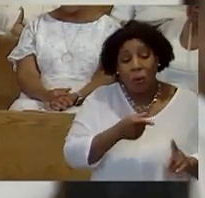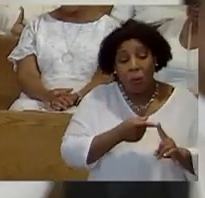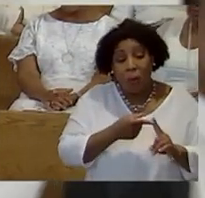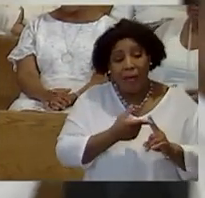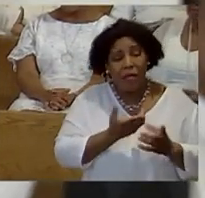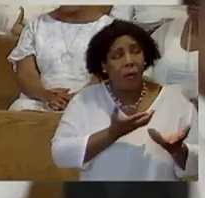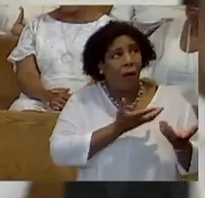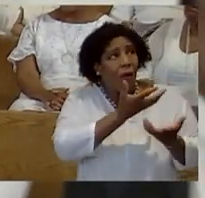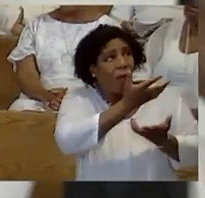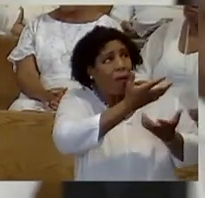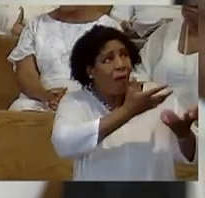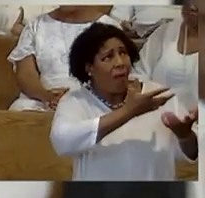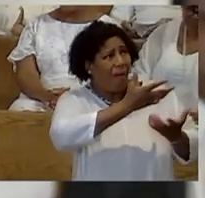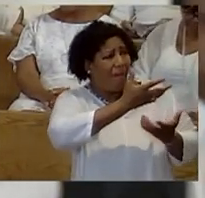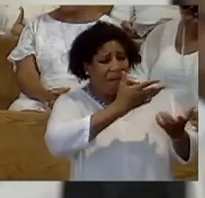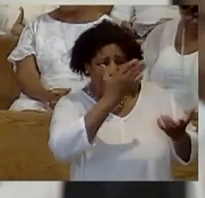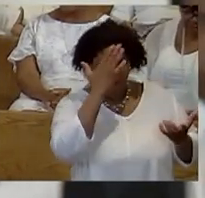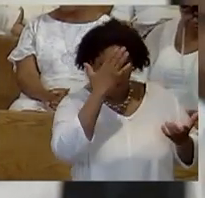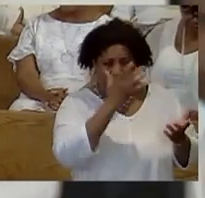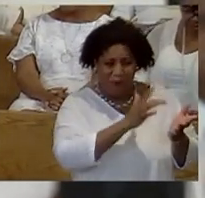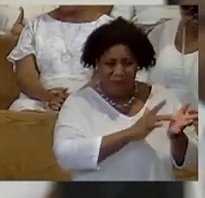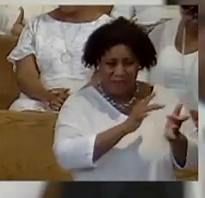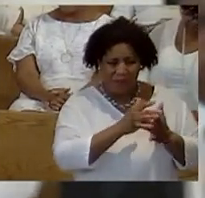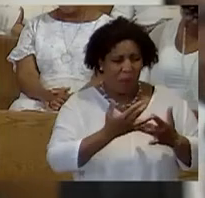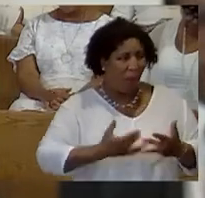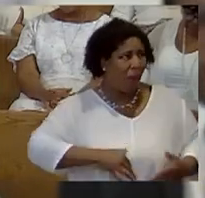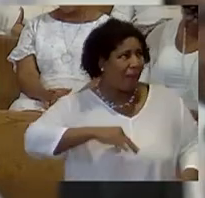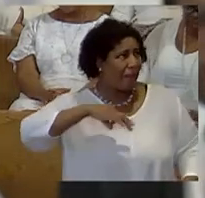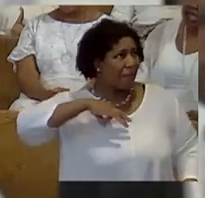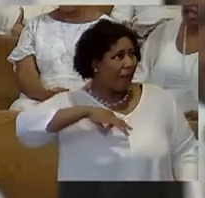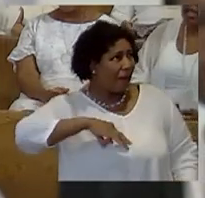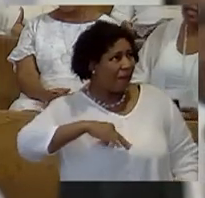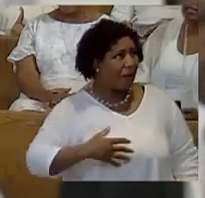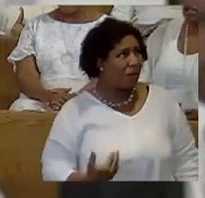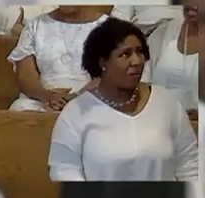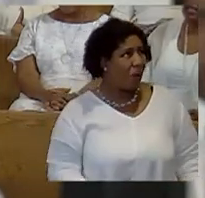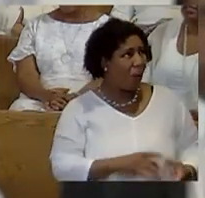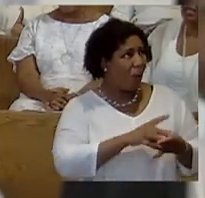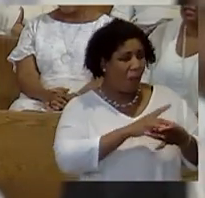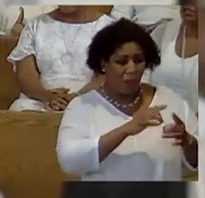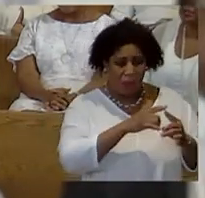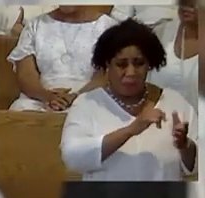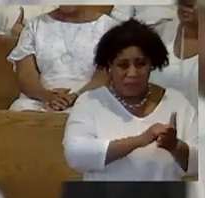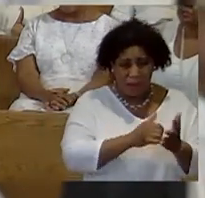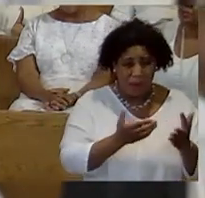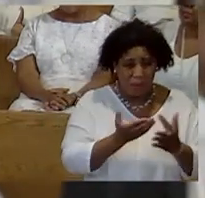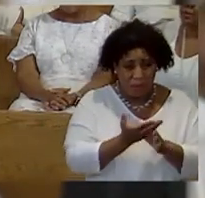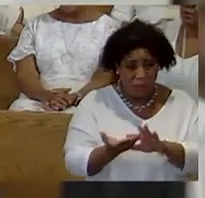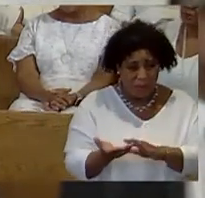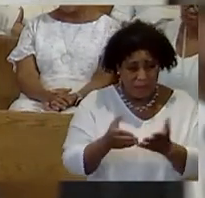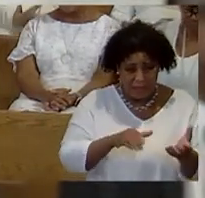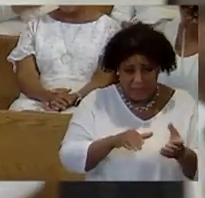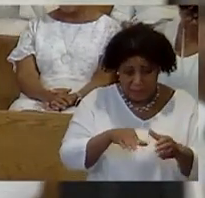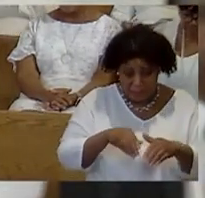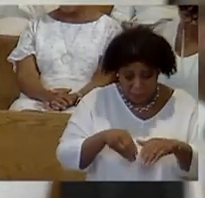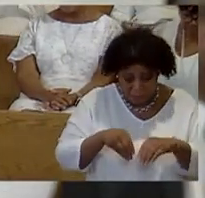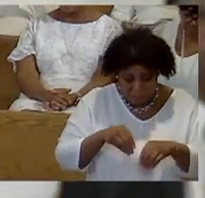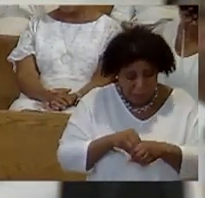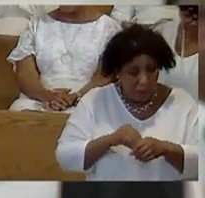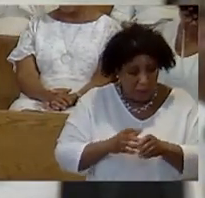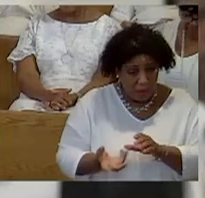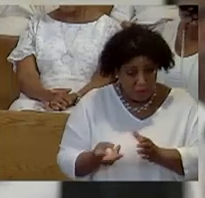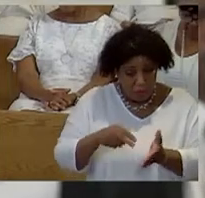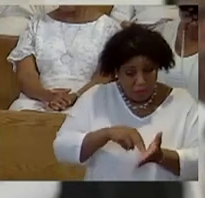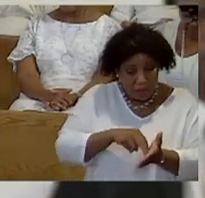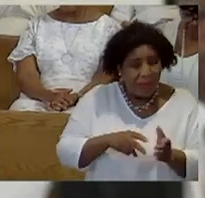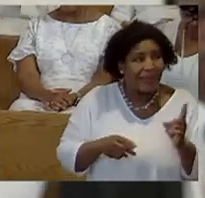know Jesus, there are some benefits in knowing who he is. Through the death and the burial and the resurrection of Christ, he